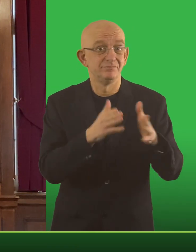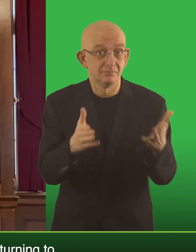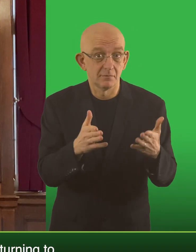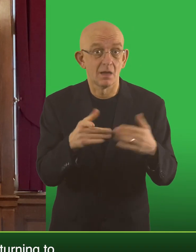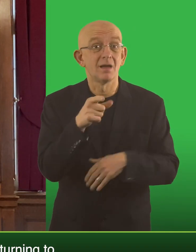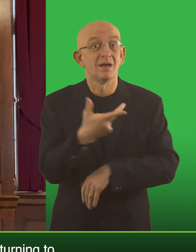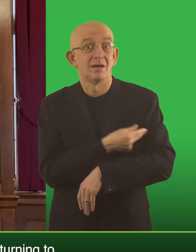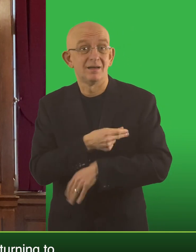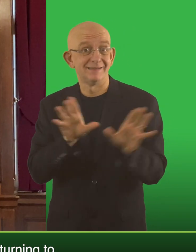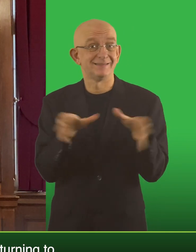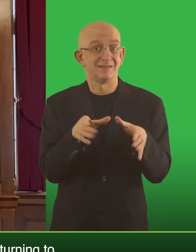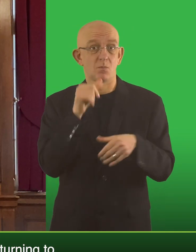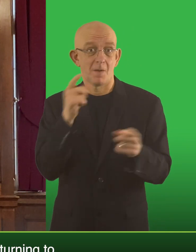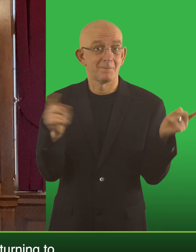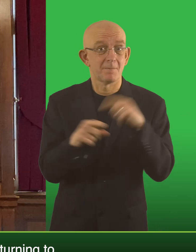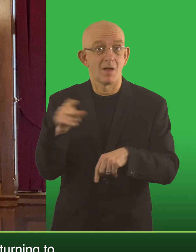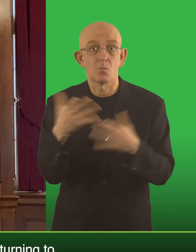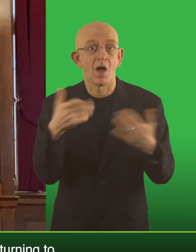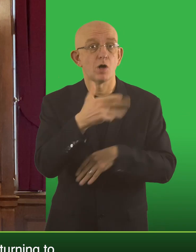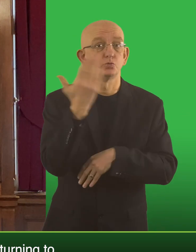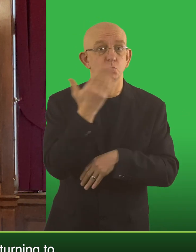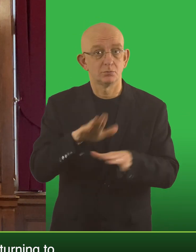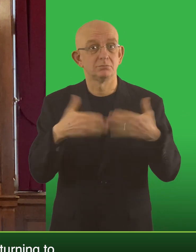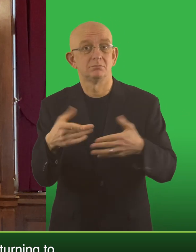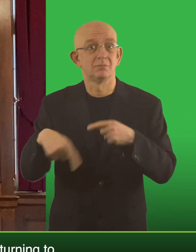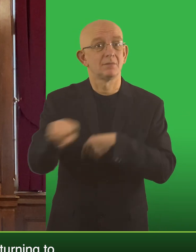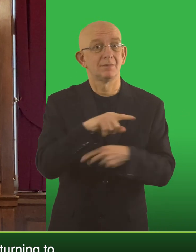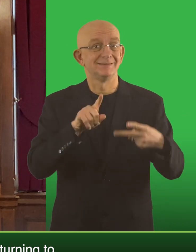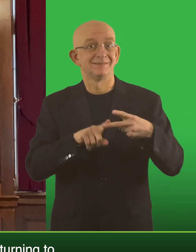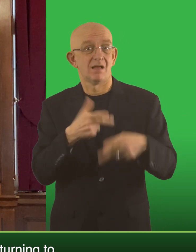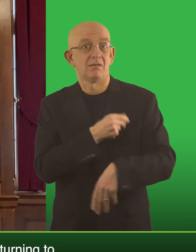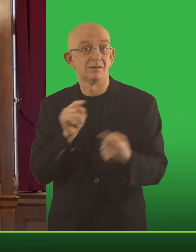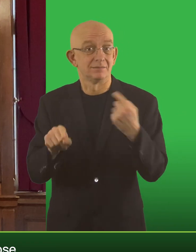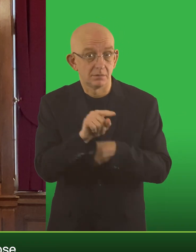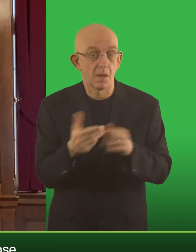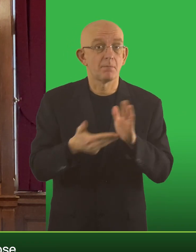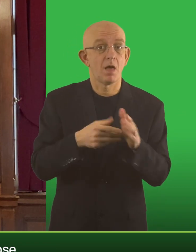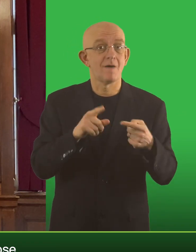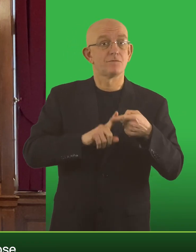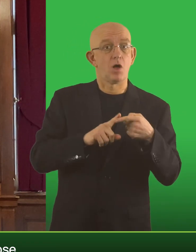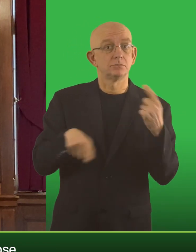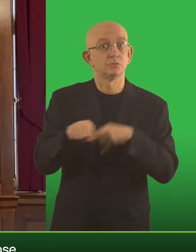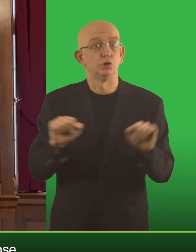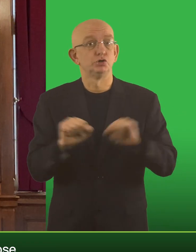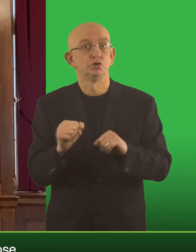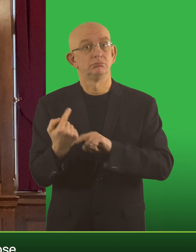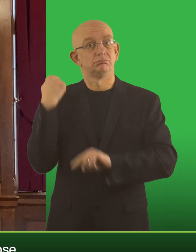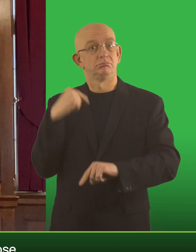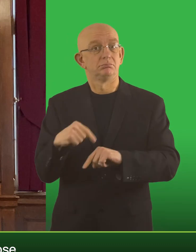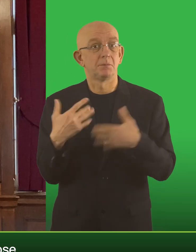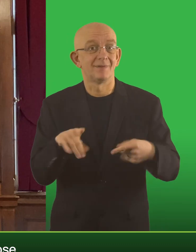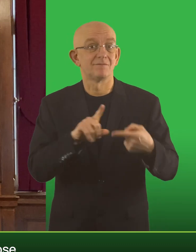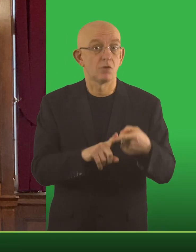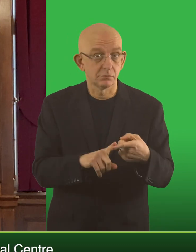doses. Vaccination teams will be returning to schools this term to provide second doses and first doses for those that haven't already had a